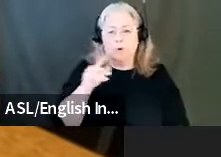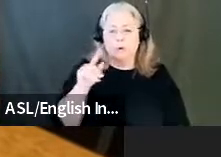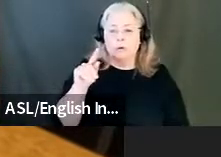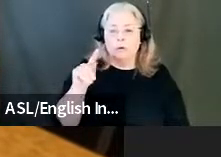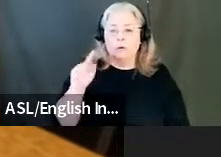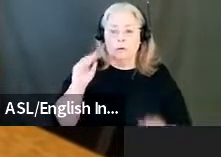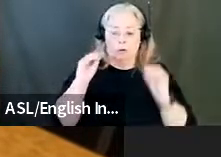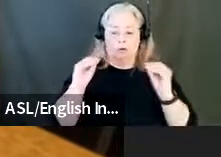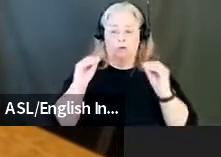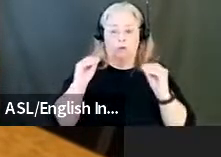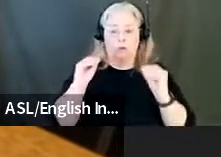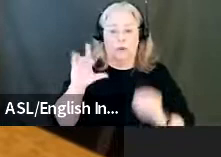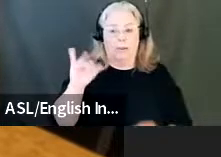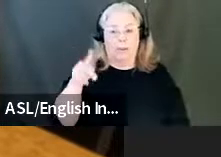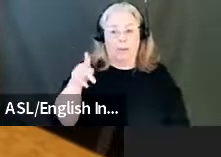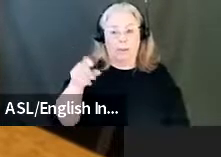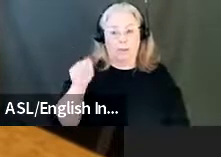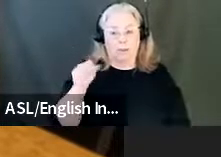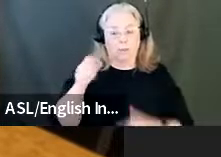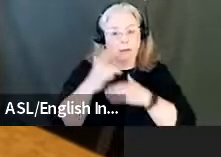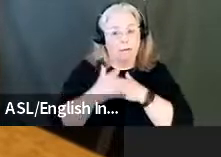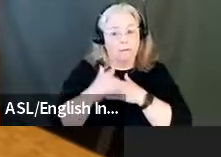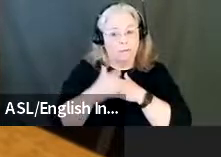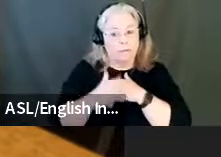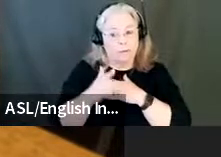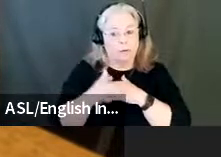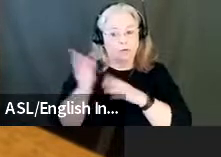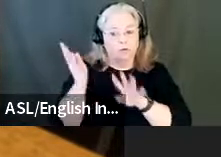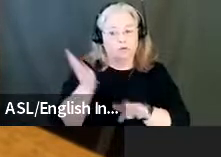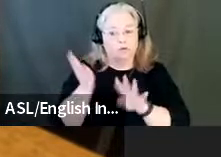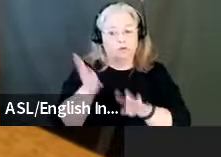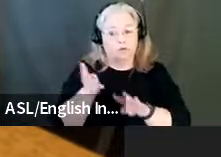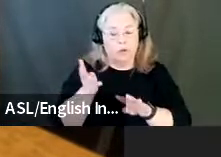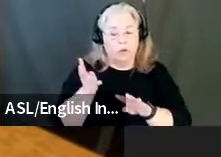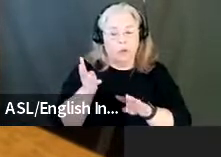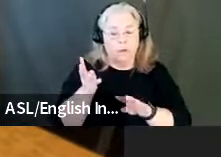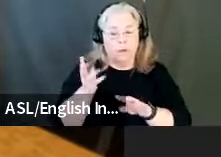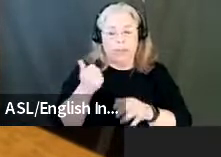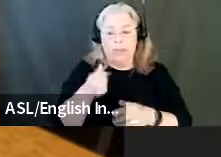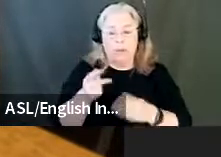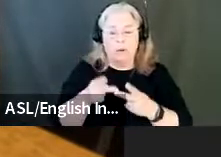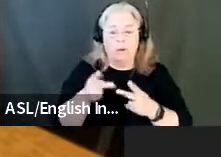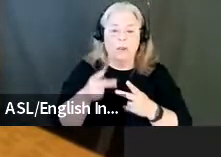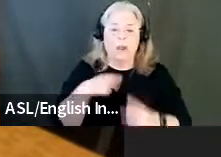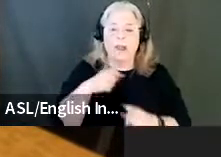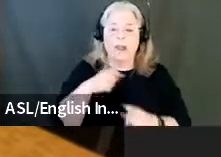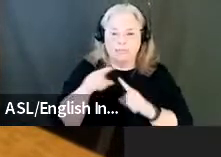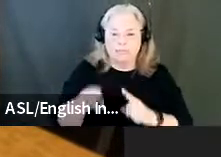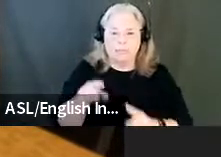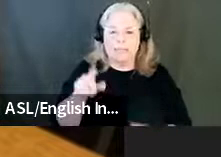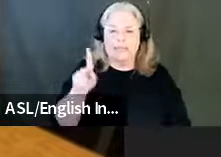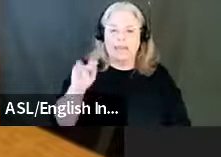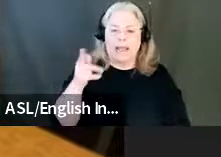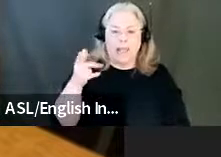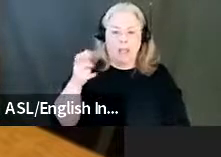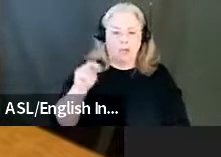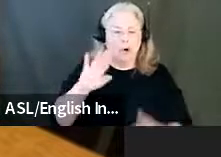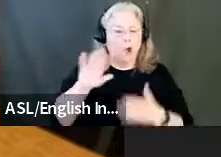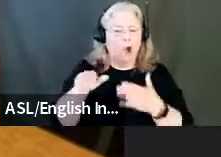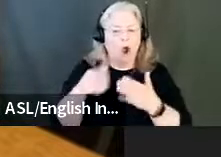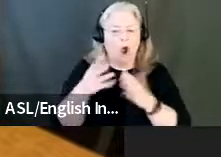clips that you're showing, are these available to stream anywhere? Now, I sent Catherine a copy of all of